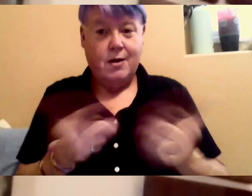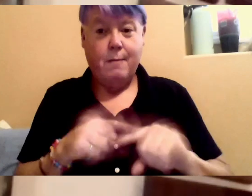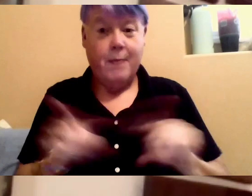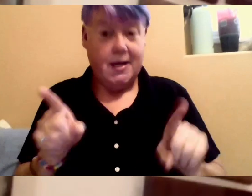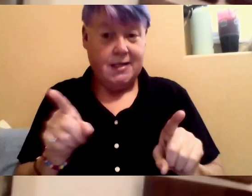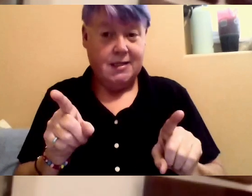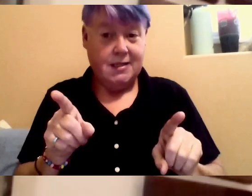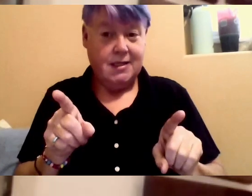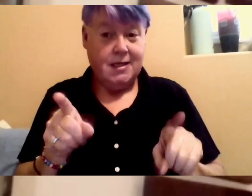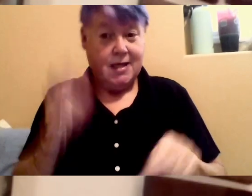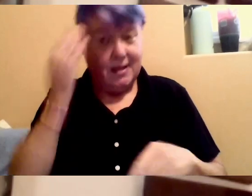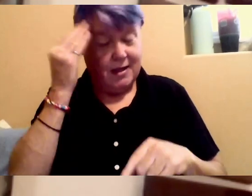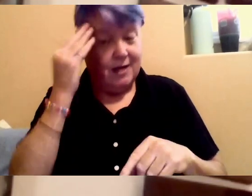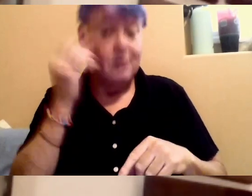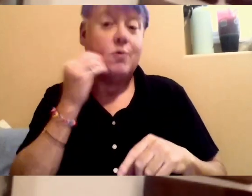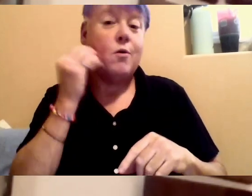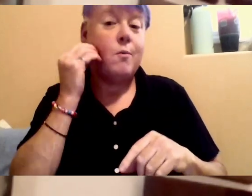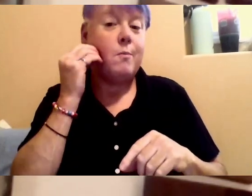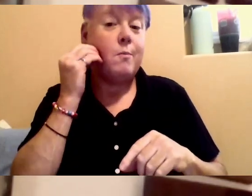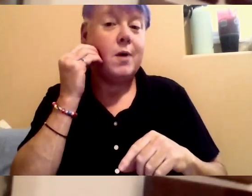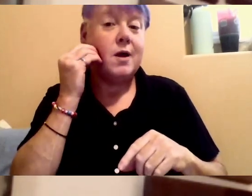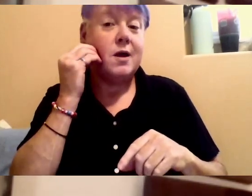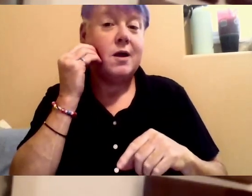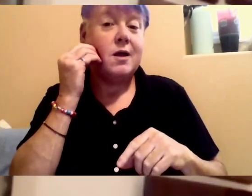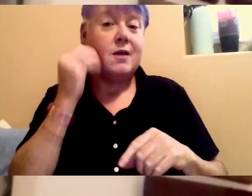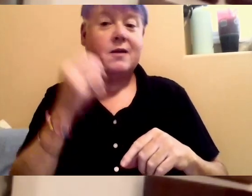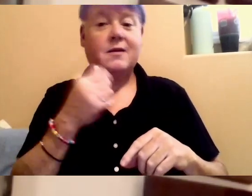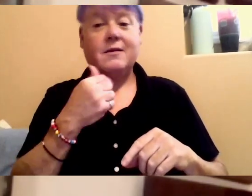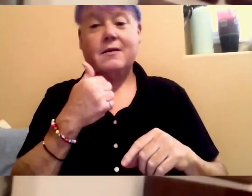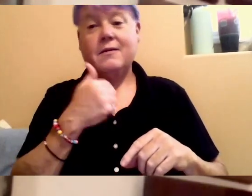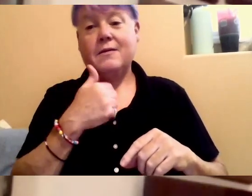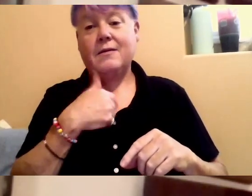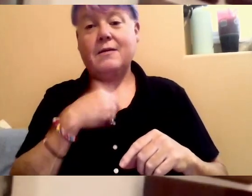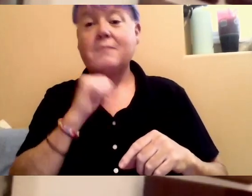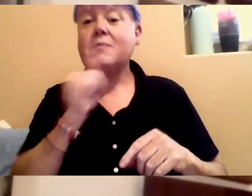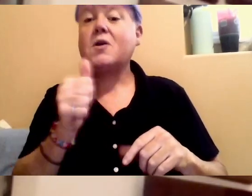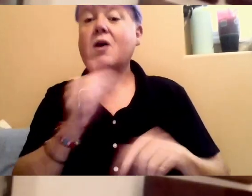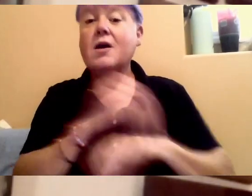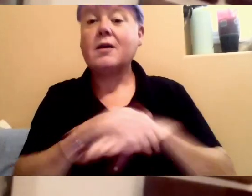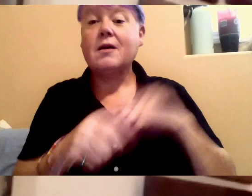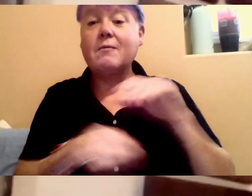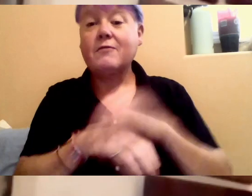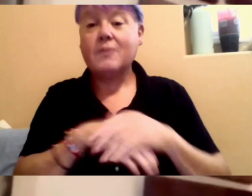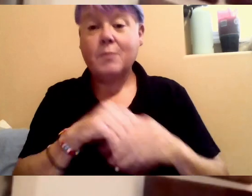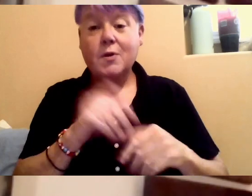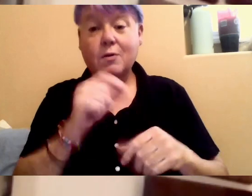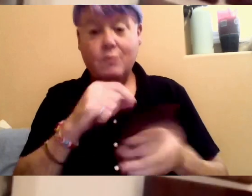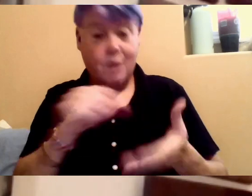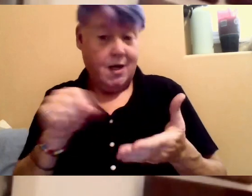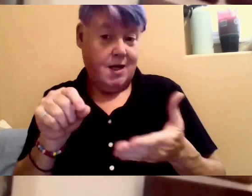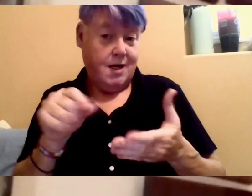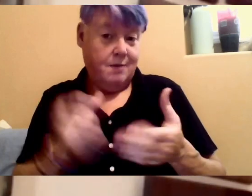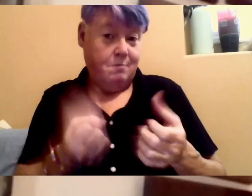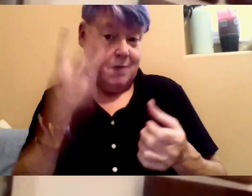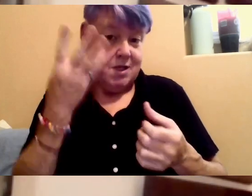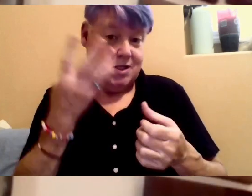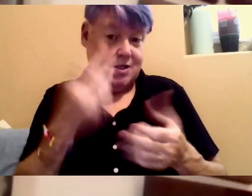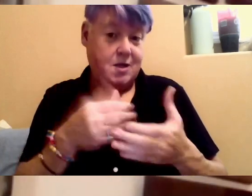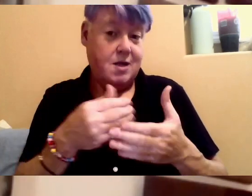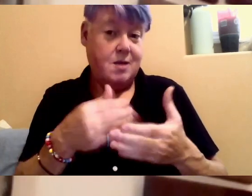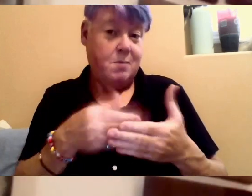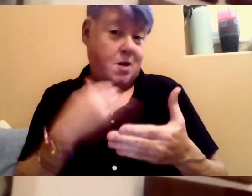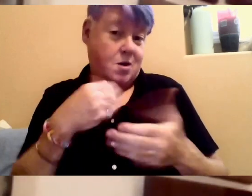know home. But I am not comfortable writing much beyond the early